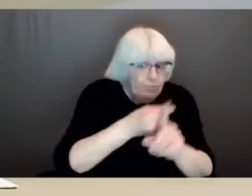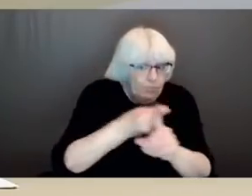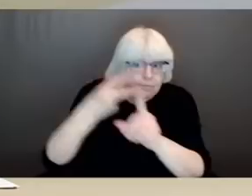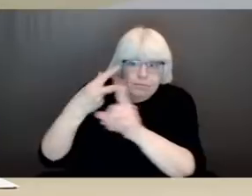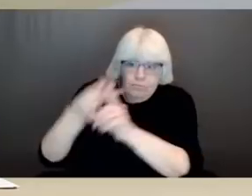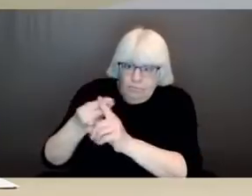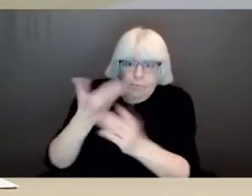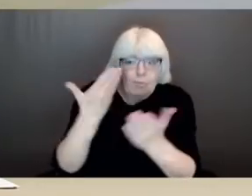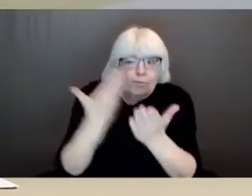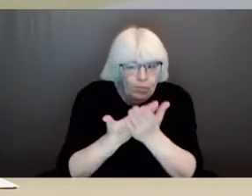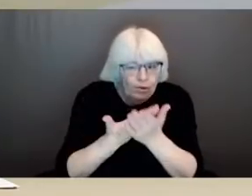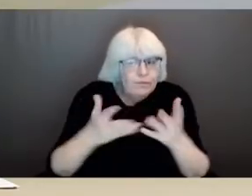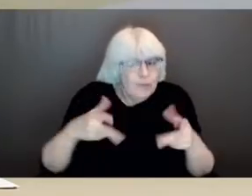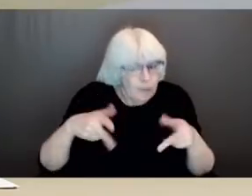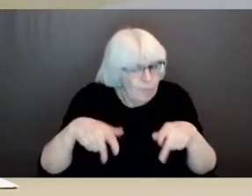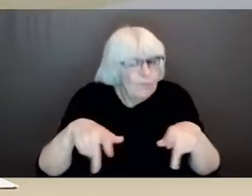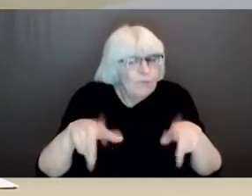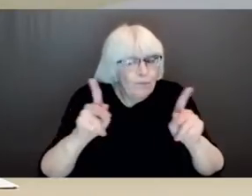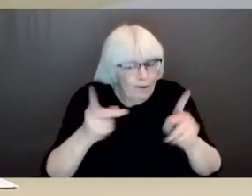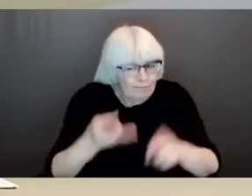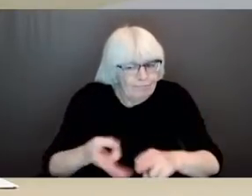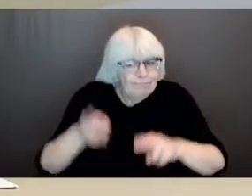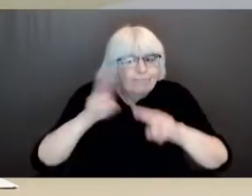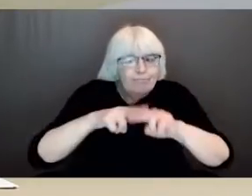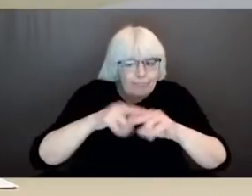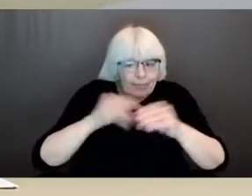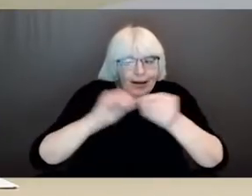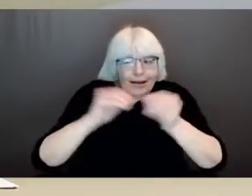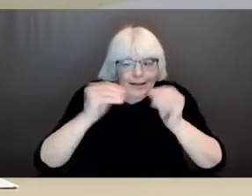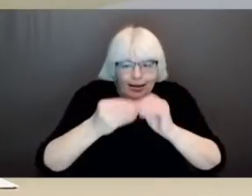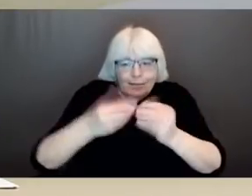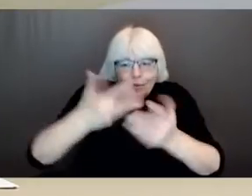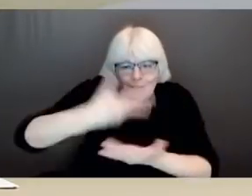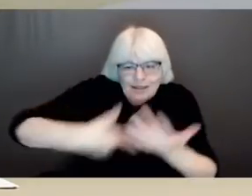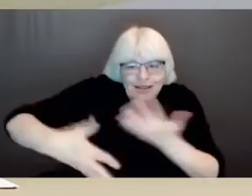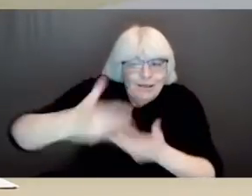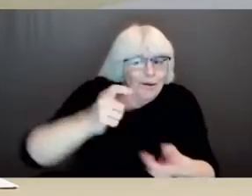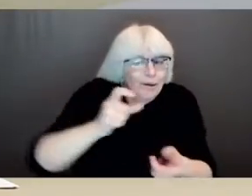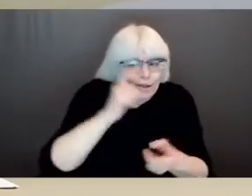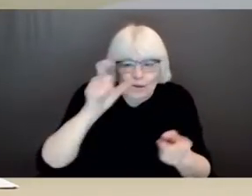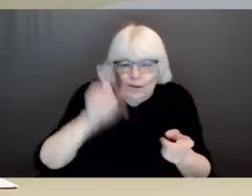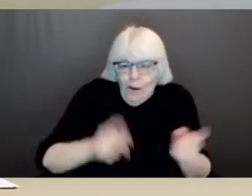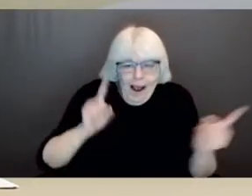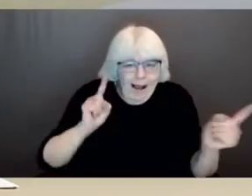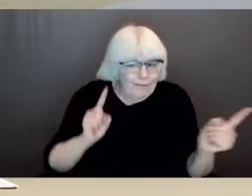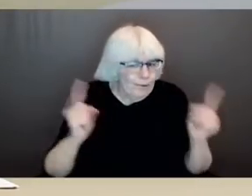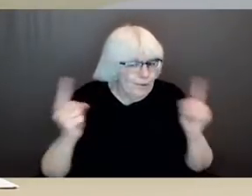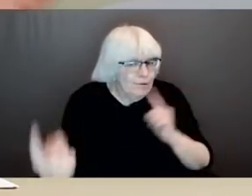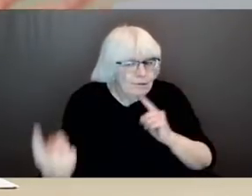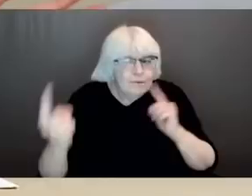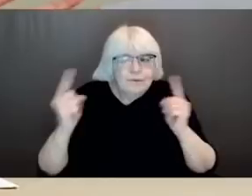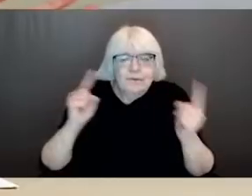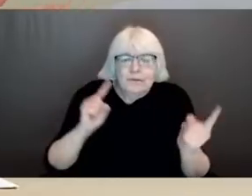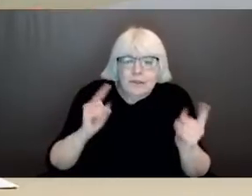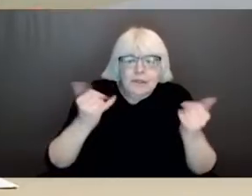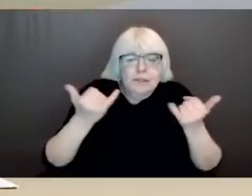to be in without the same kind of physical distancing measures. There's still cohorts in place, so in a